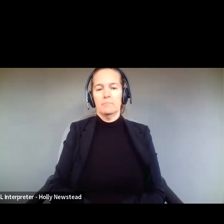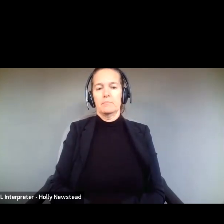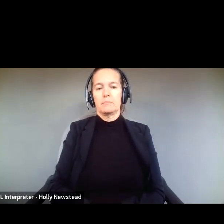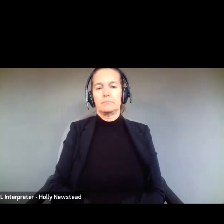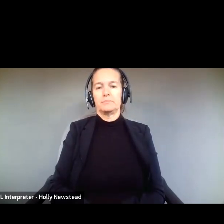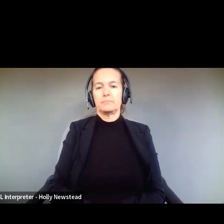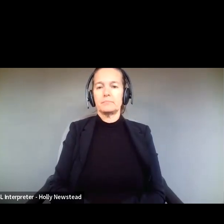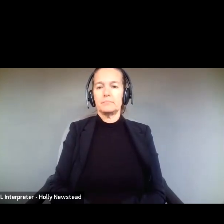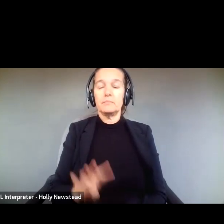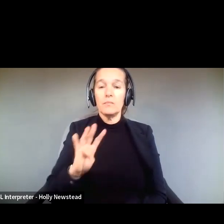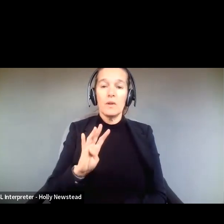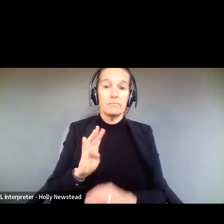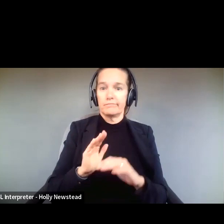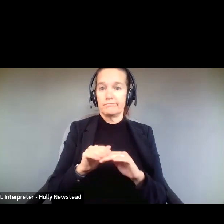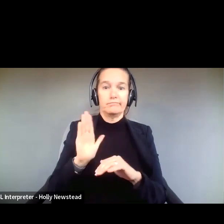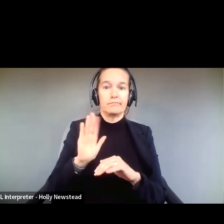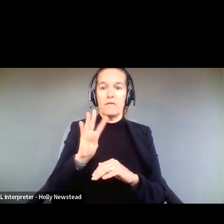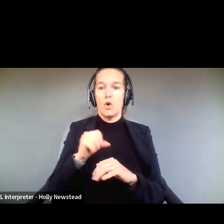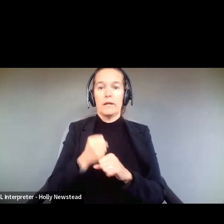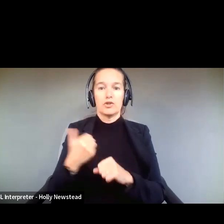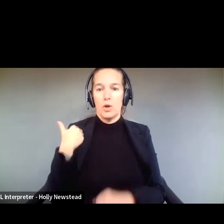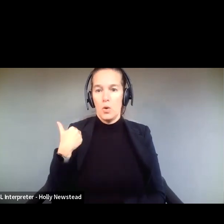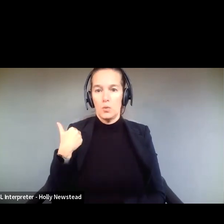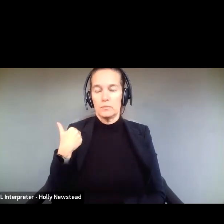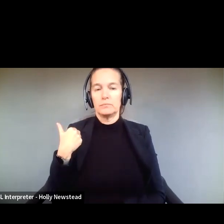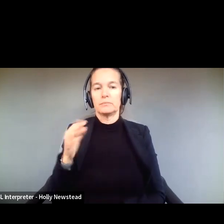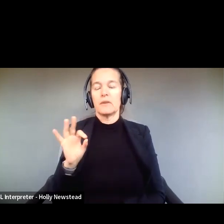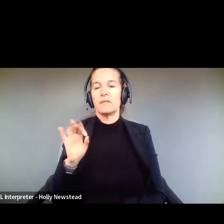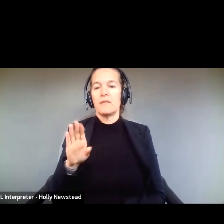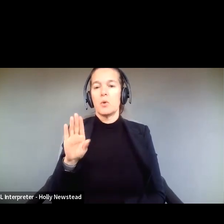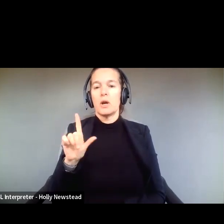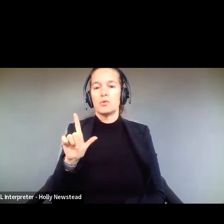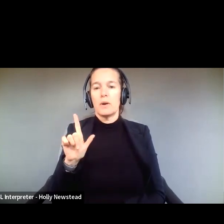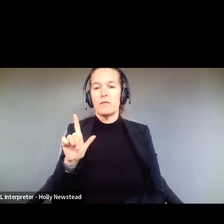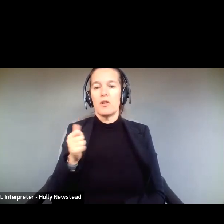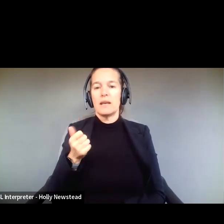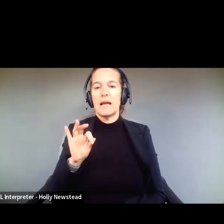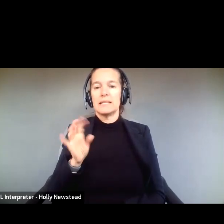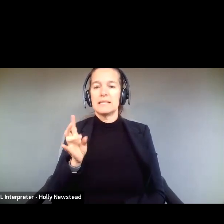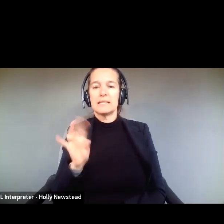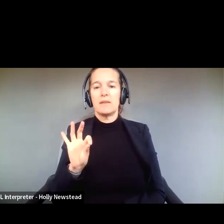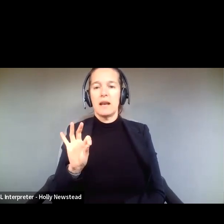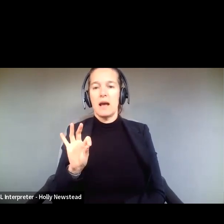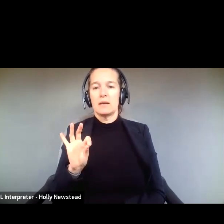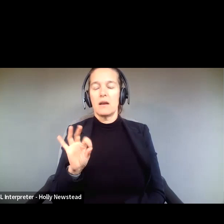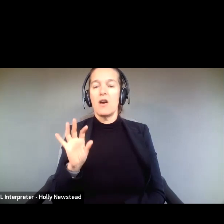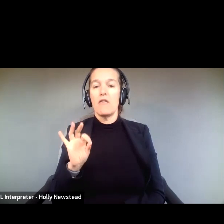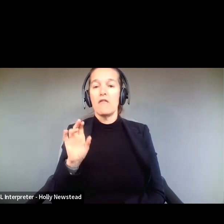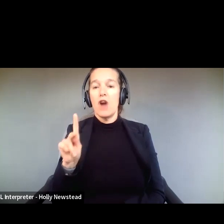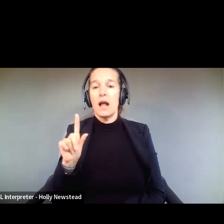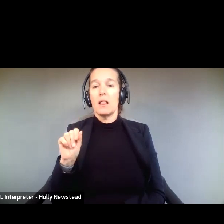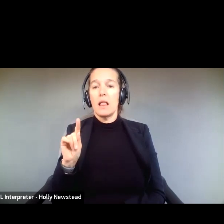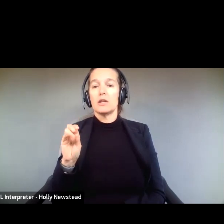Over 40 years ago, on February 21st, 1979, Frank Lanterman spoke to the